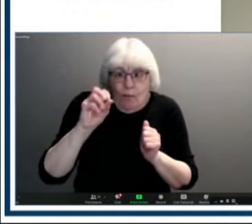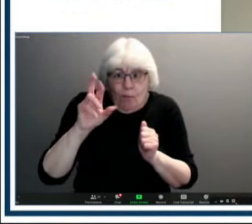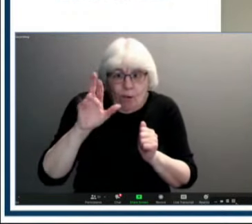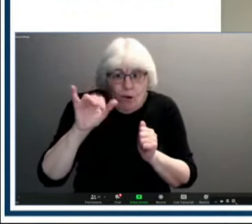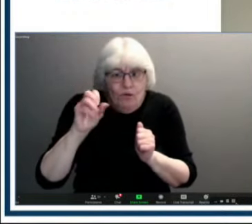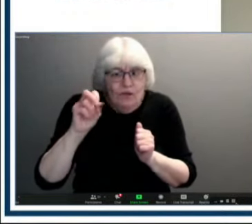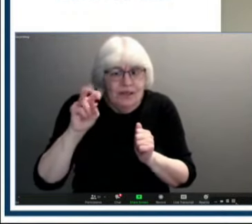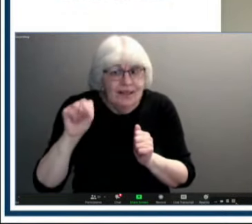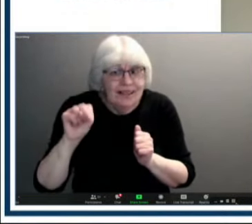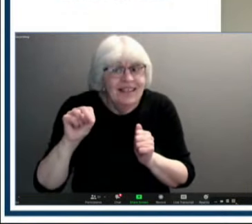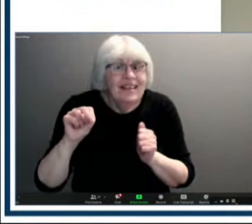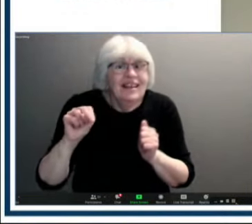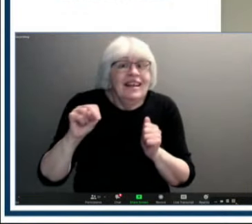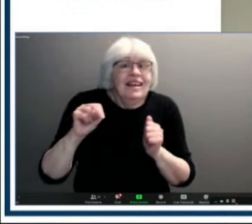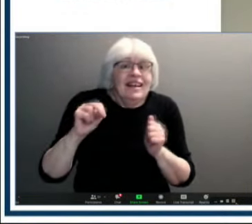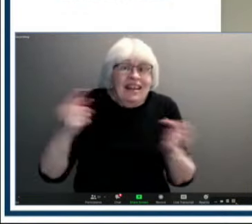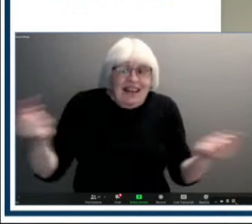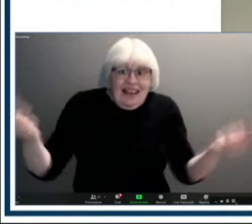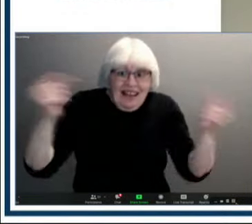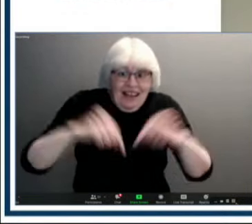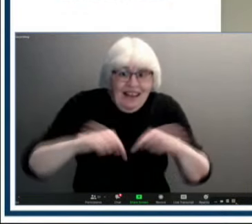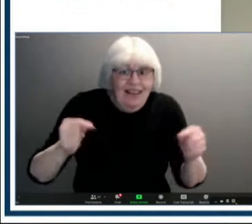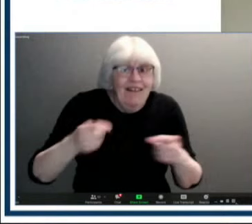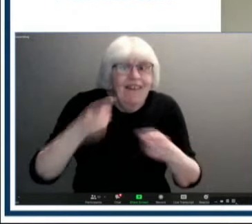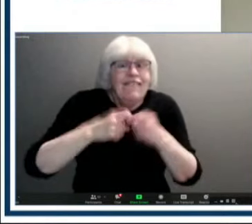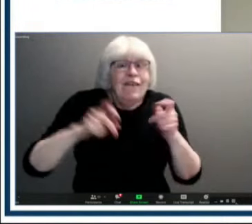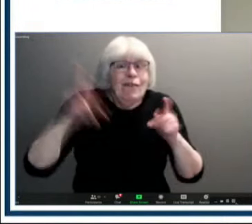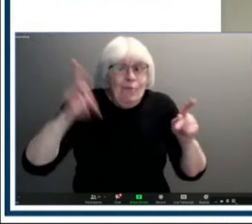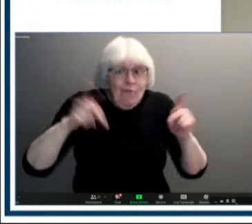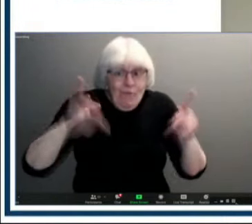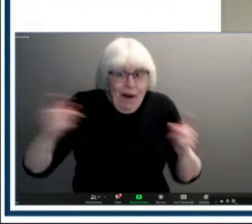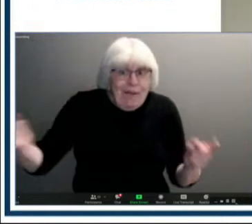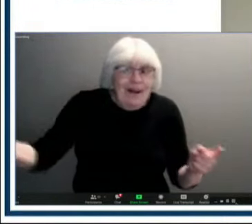So they're in a very different place. Unfortunately, we